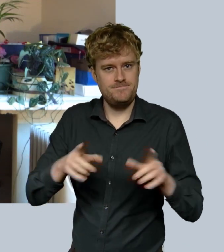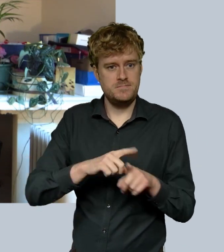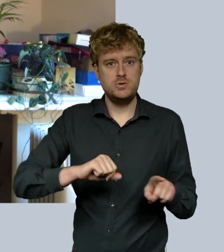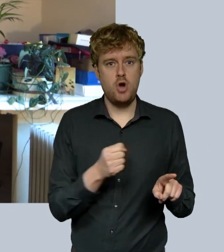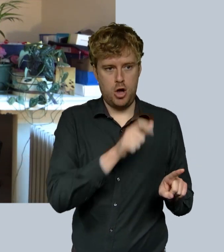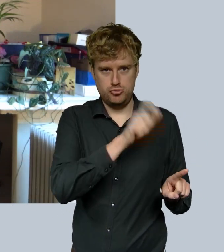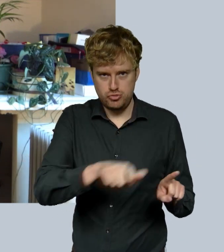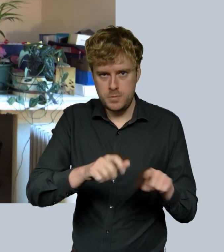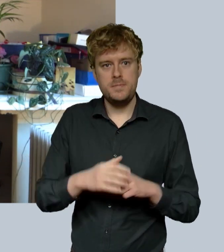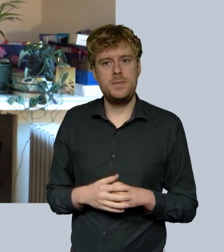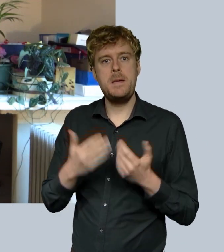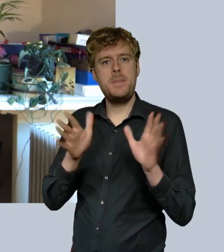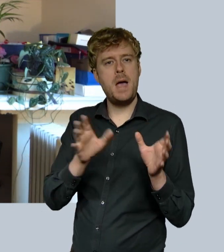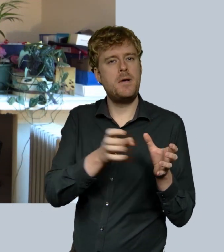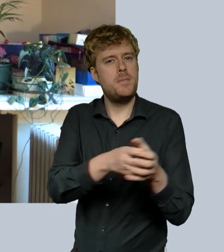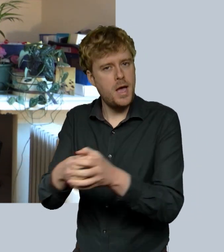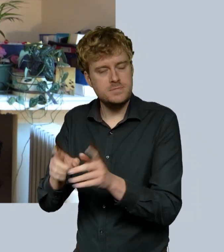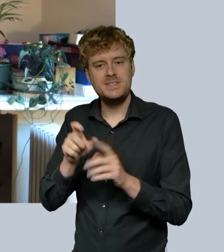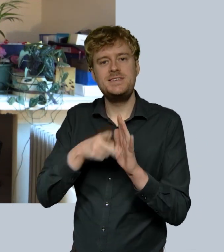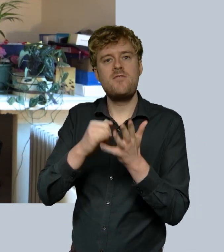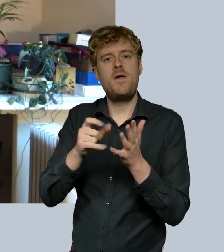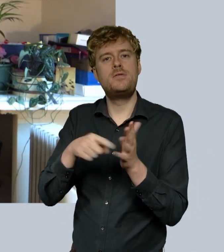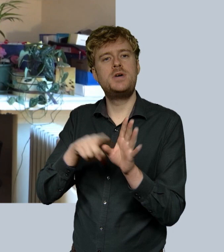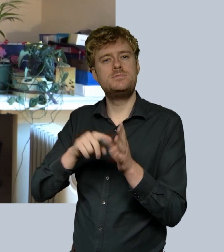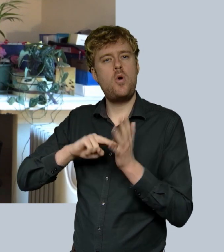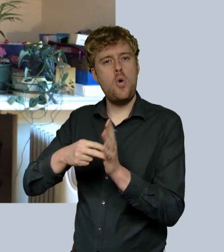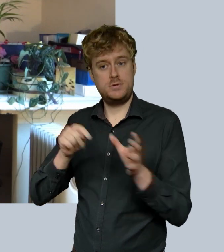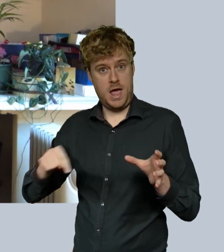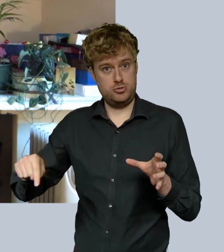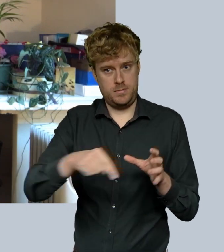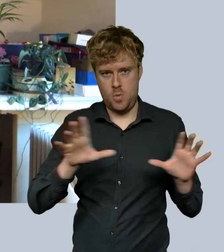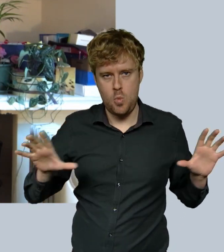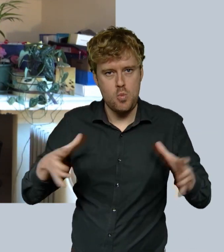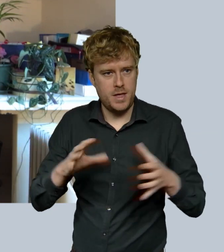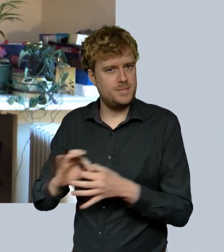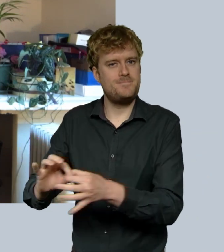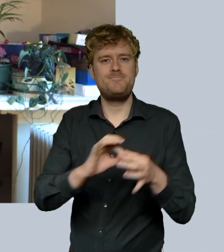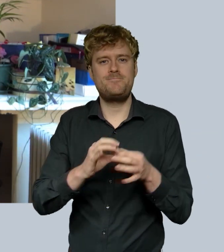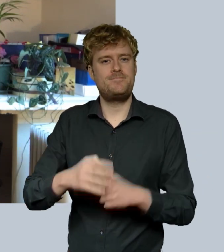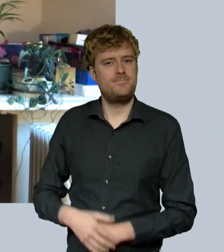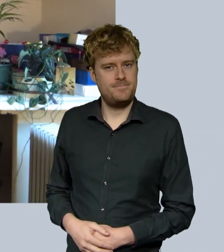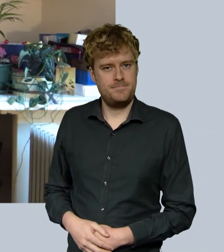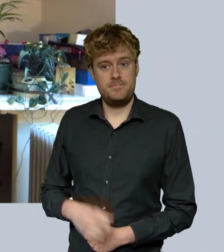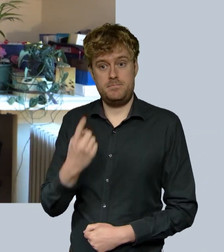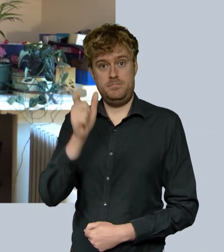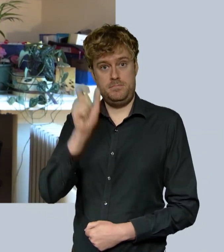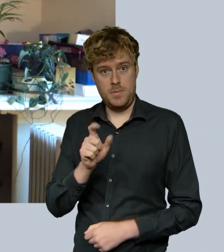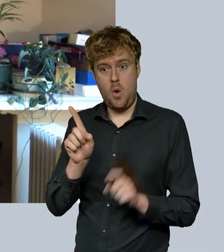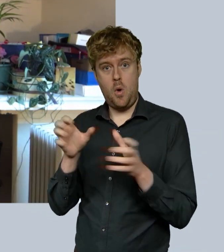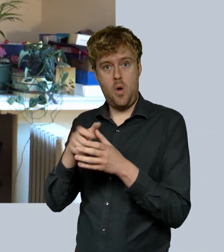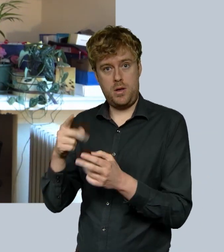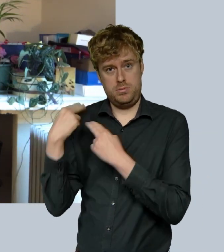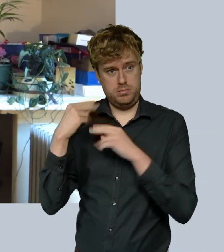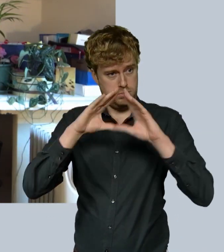Scottish citizens, public bodies and civil society organisations. There is no one person or organisation that is